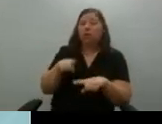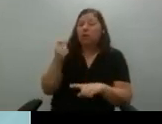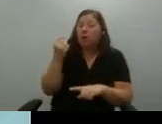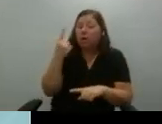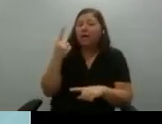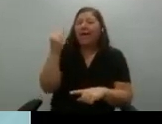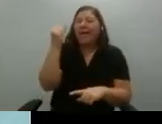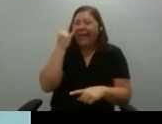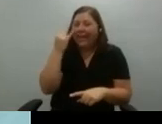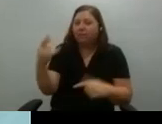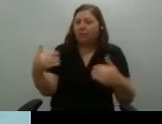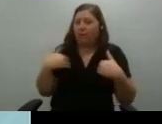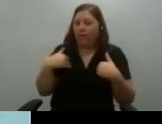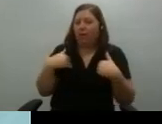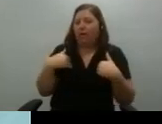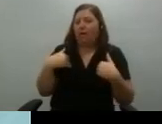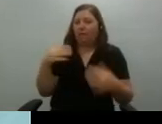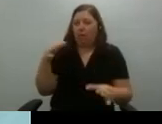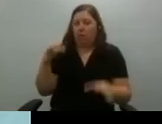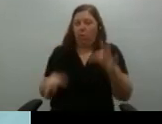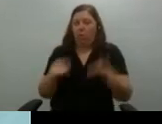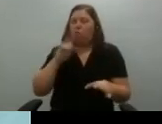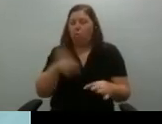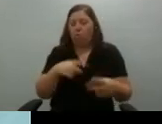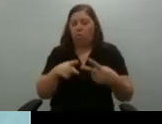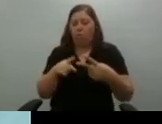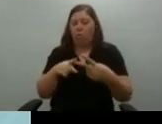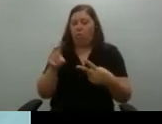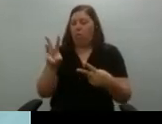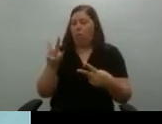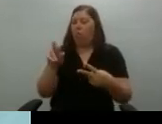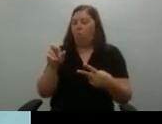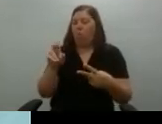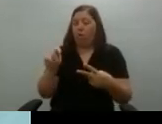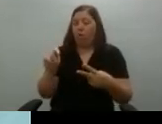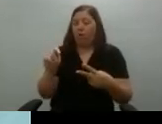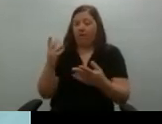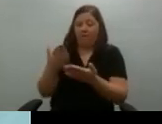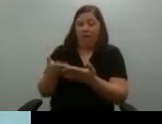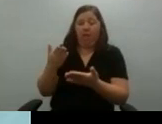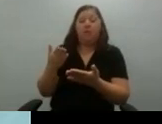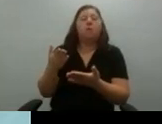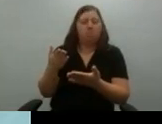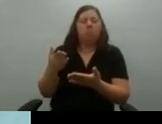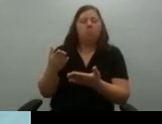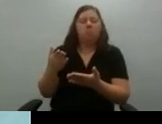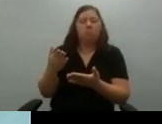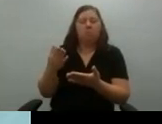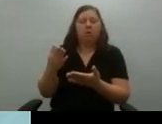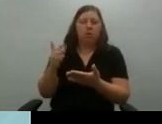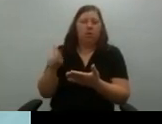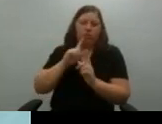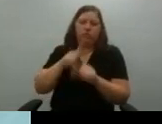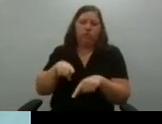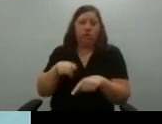a valid court order. If they do not have one, you can ask them to leave. If you do open the door, the officers